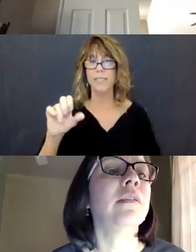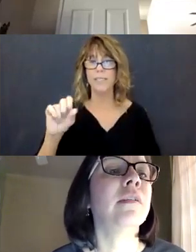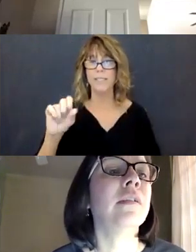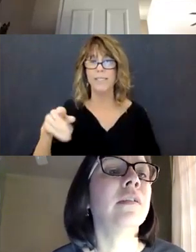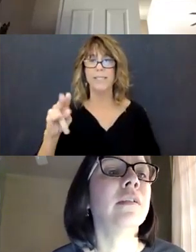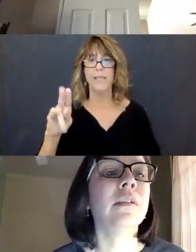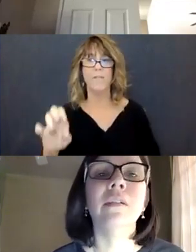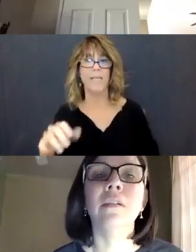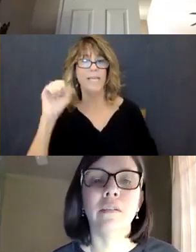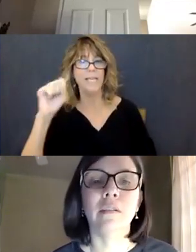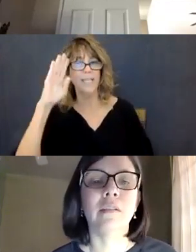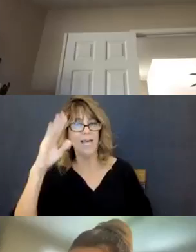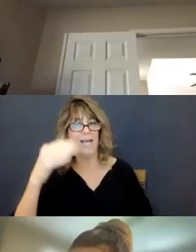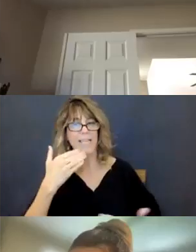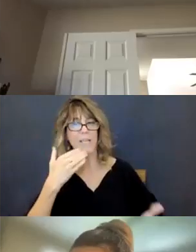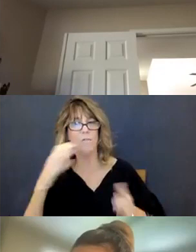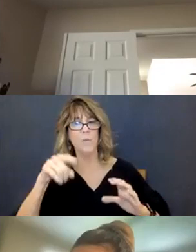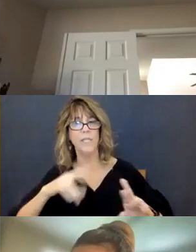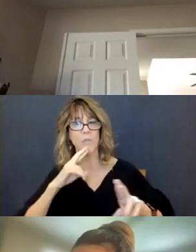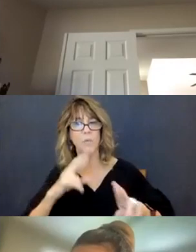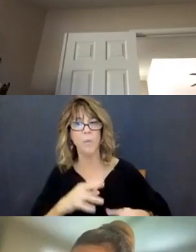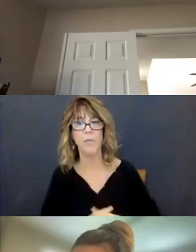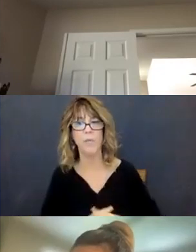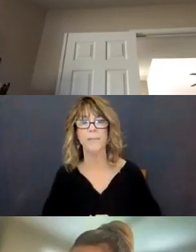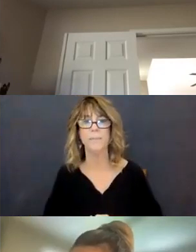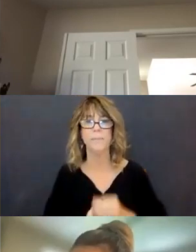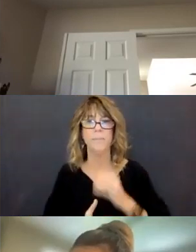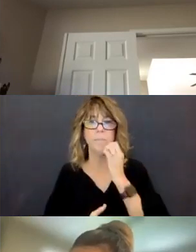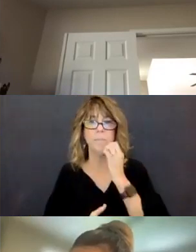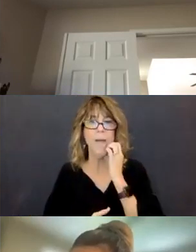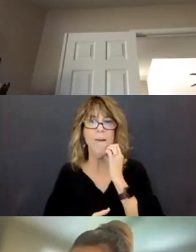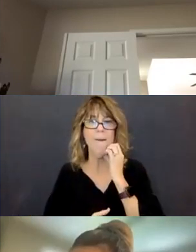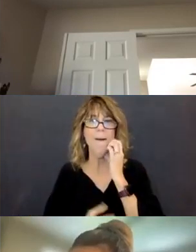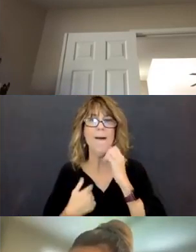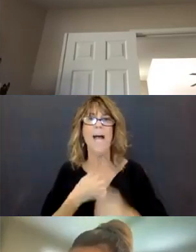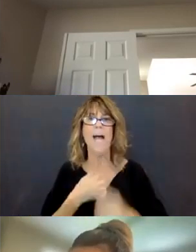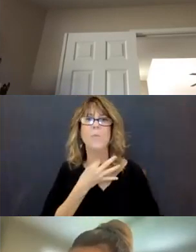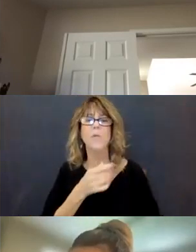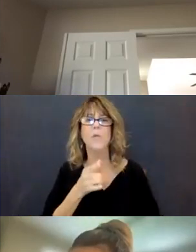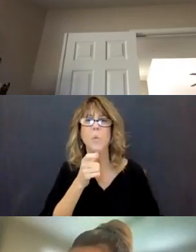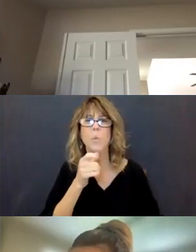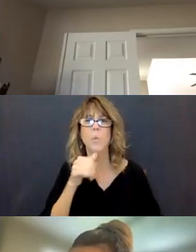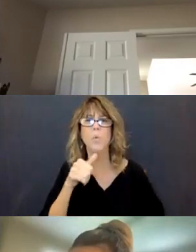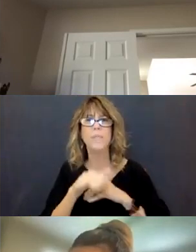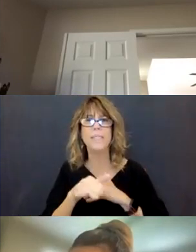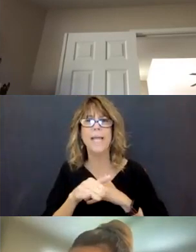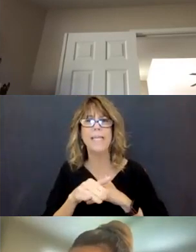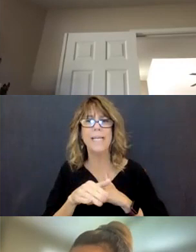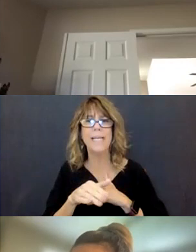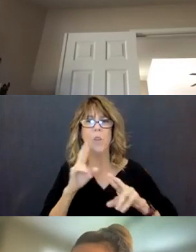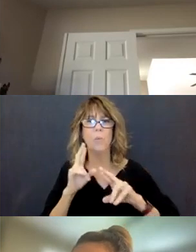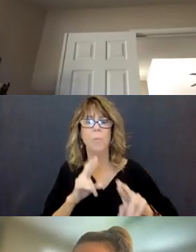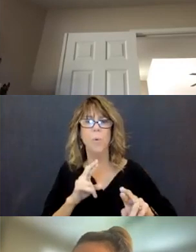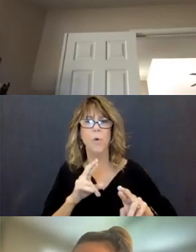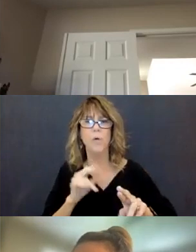Hi, yeah, thanks for doing this report. I wondered who you'd sent the report to and who you